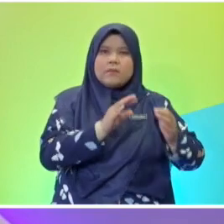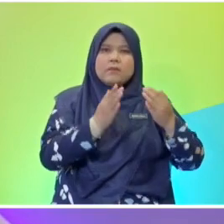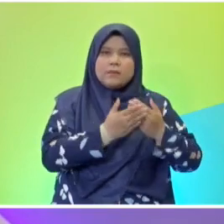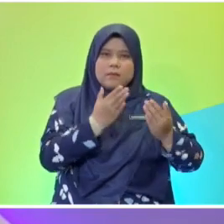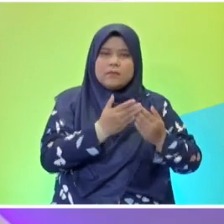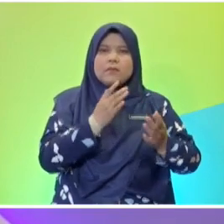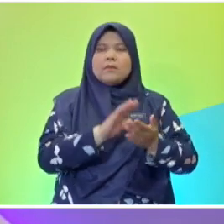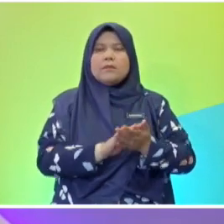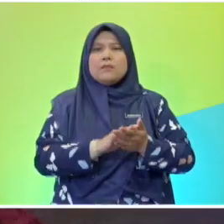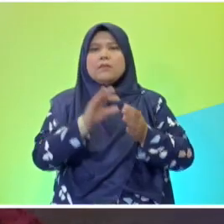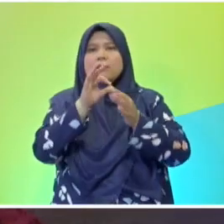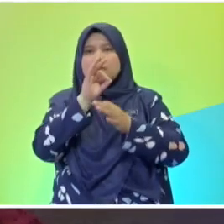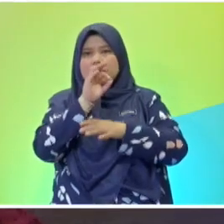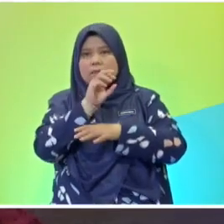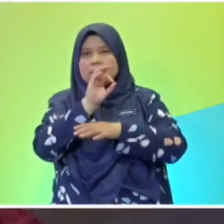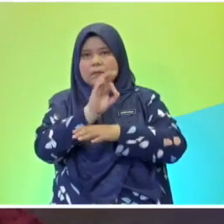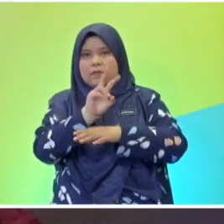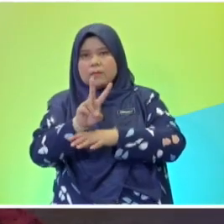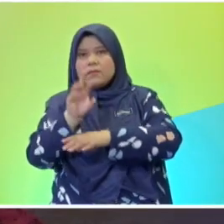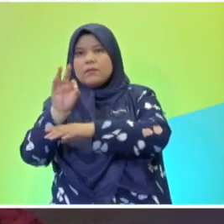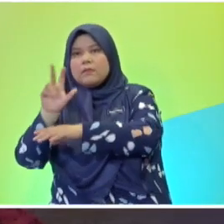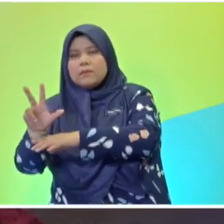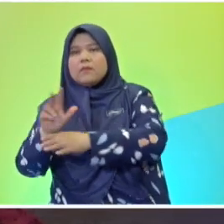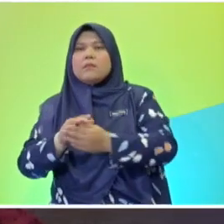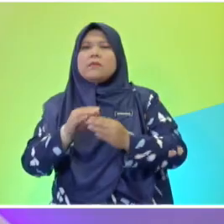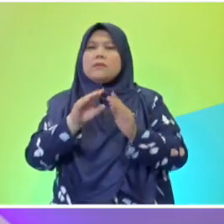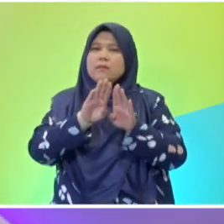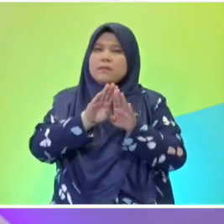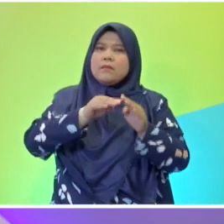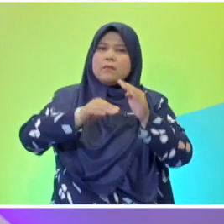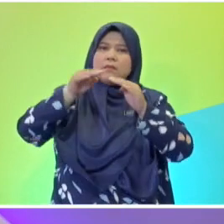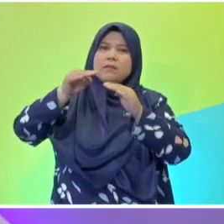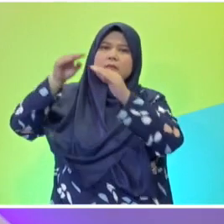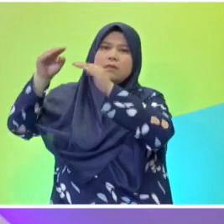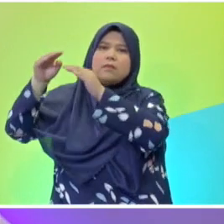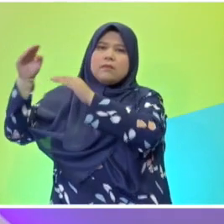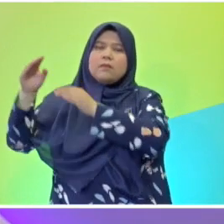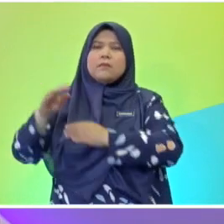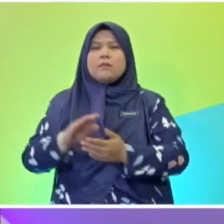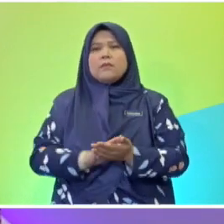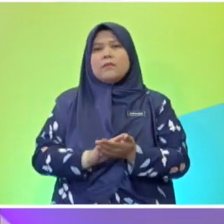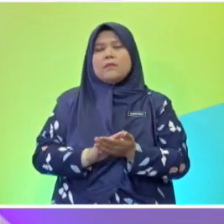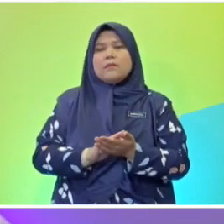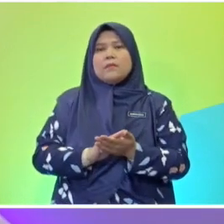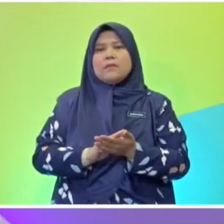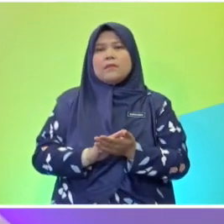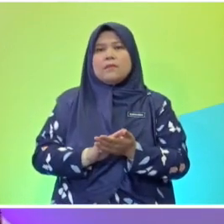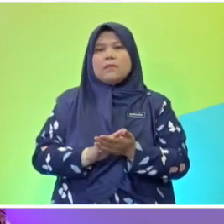to Form 2 and Form 3, they're already entering B1, so they have more difficult